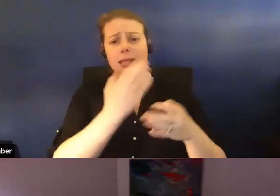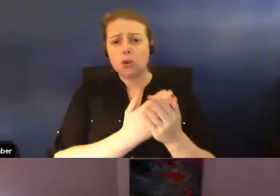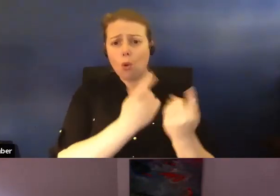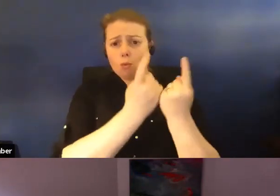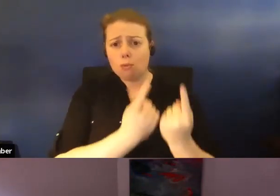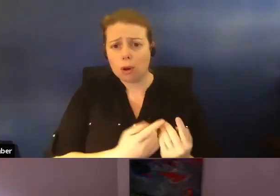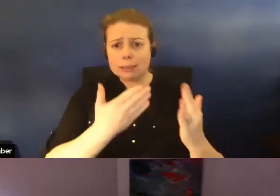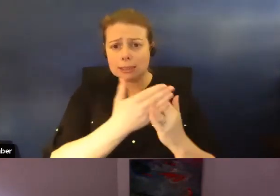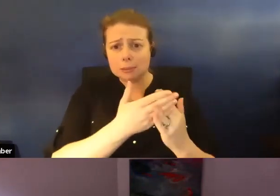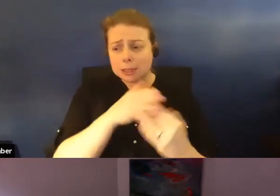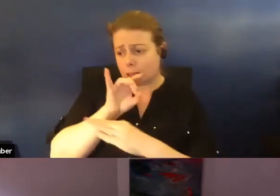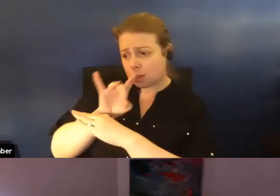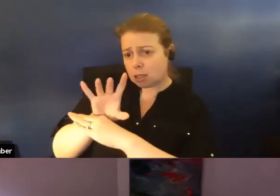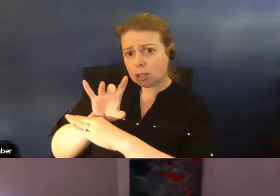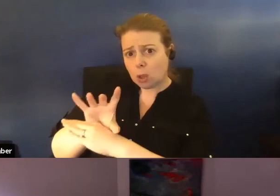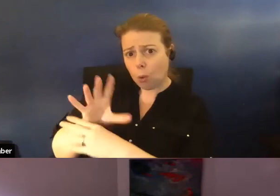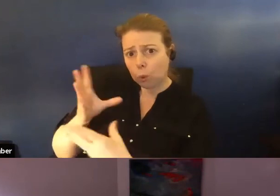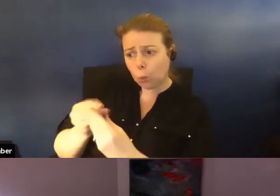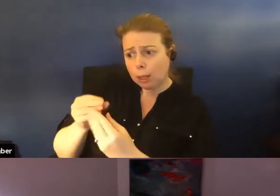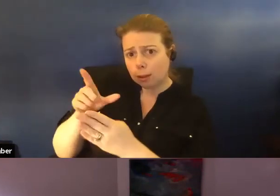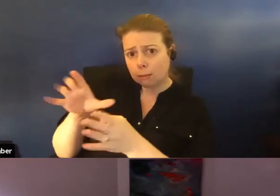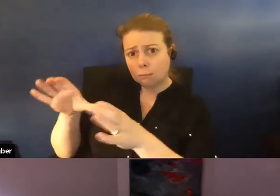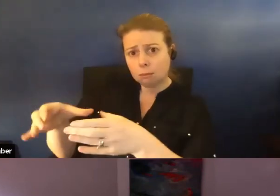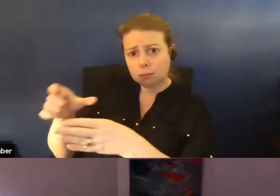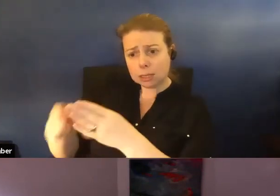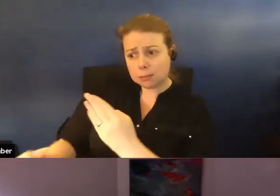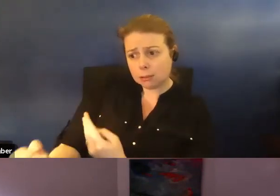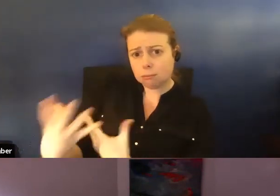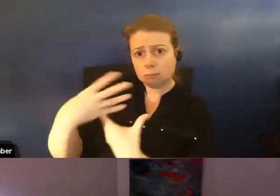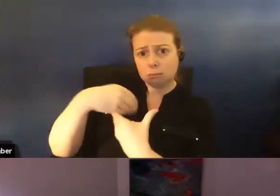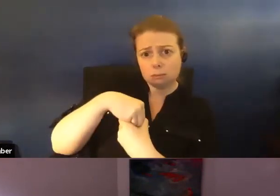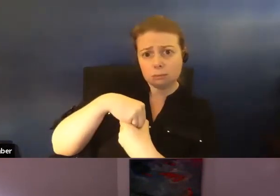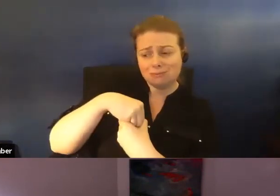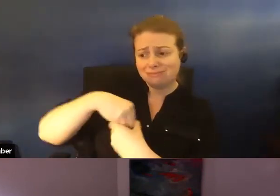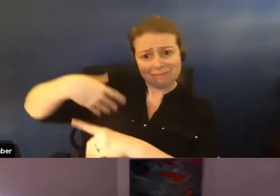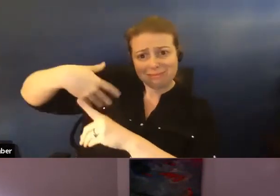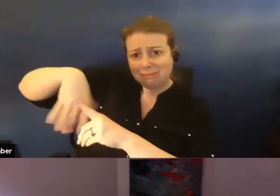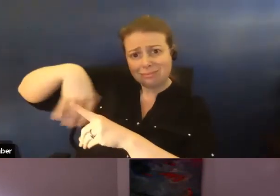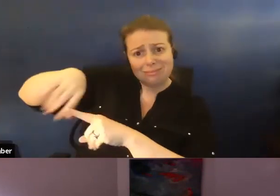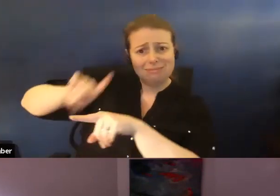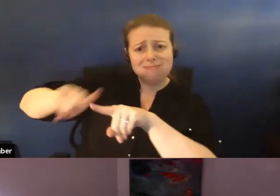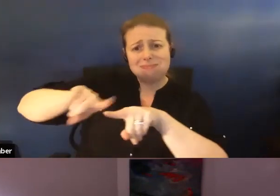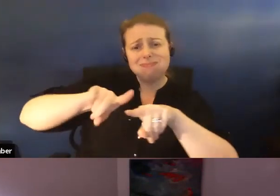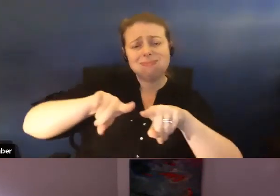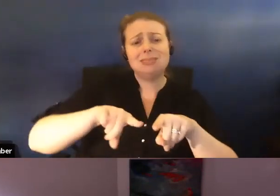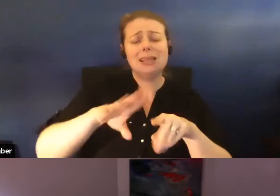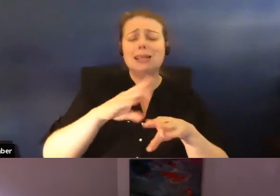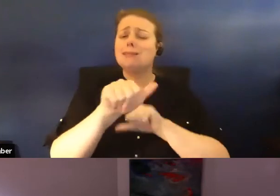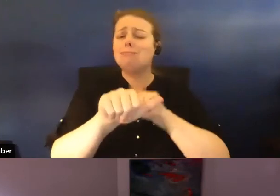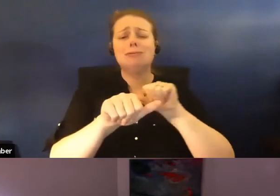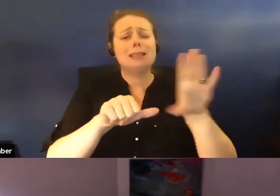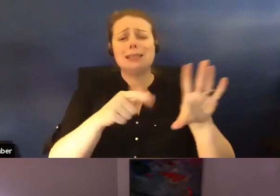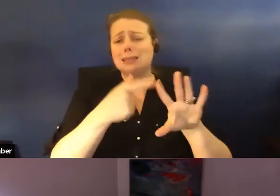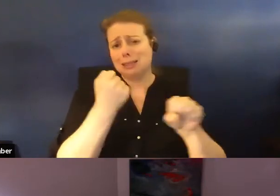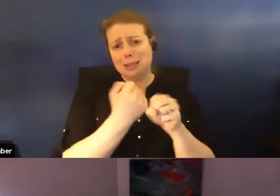consult effectively with people with disability from a broad range of demographics and backgrounds. And, you know, there are some fantastic